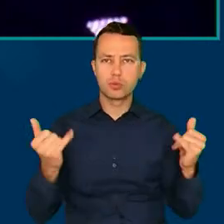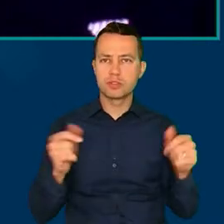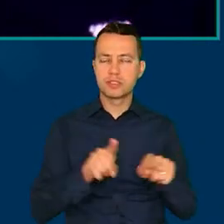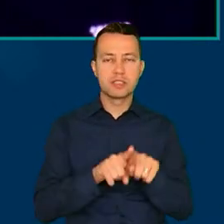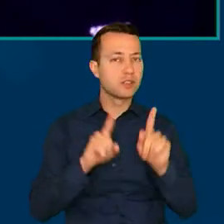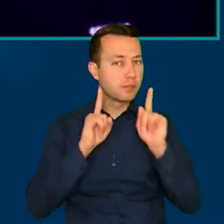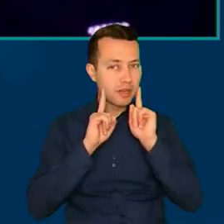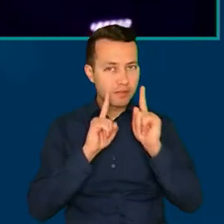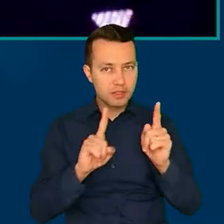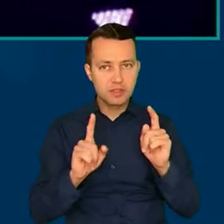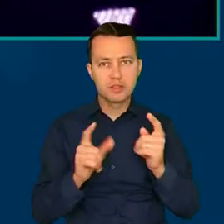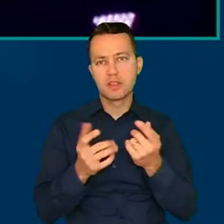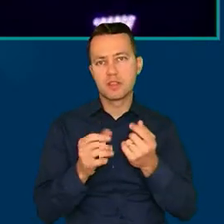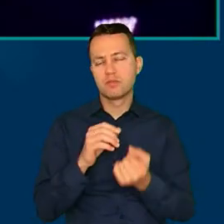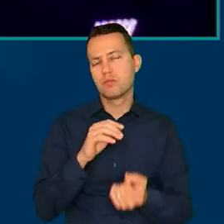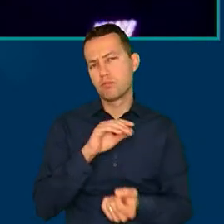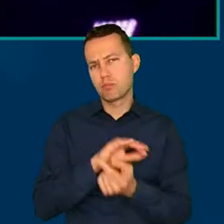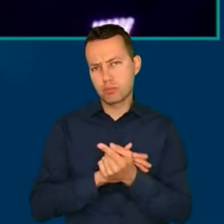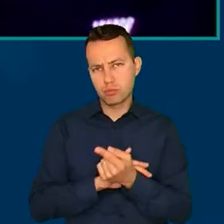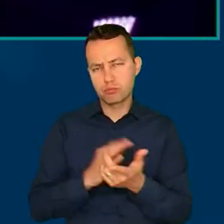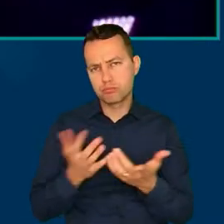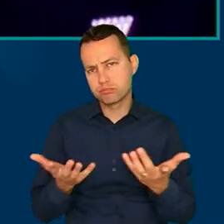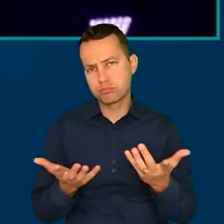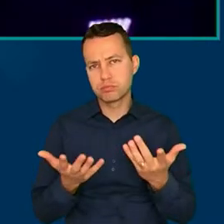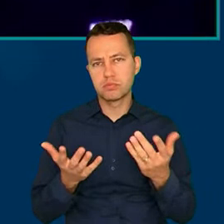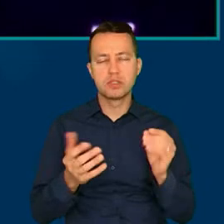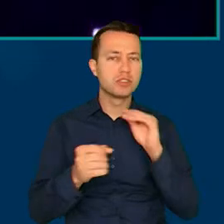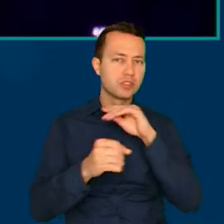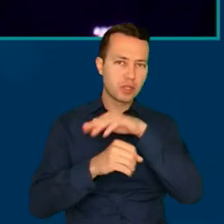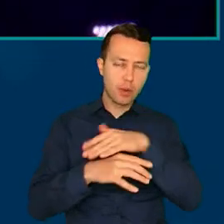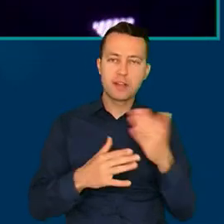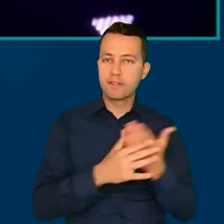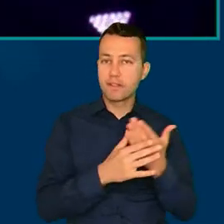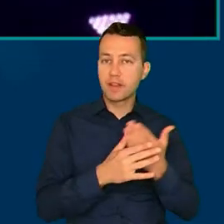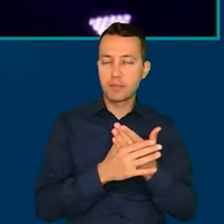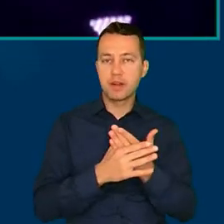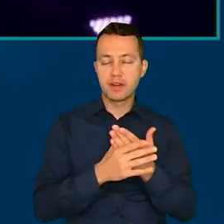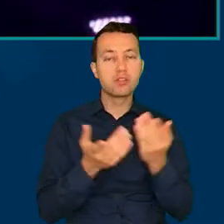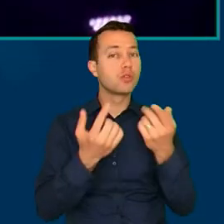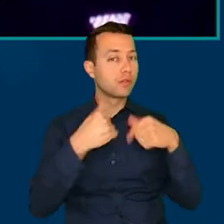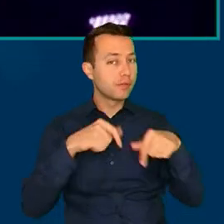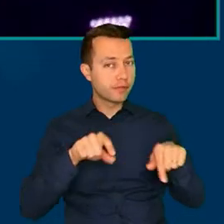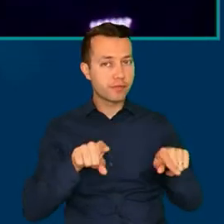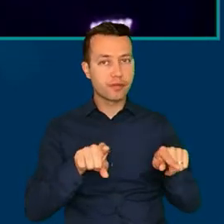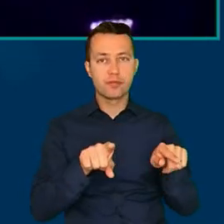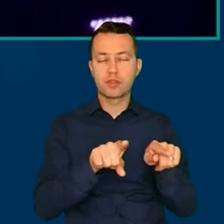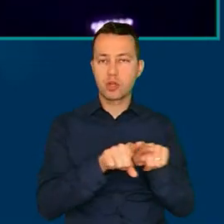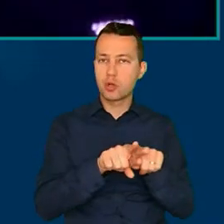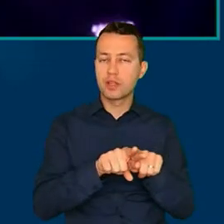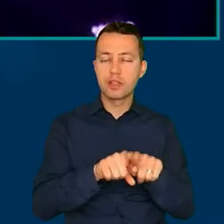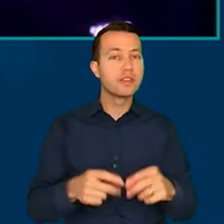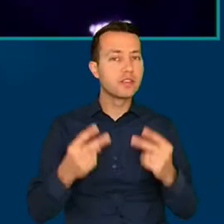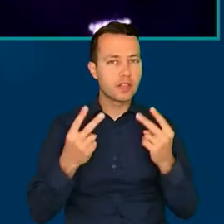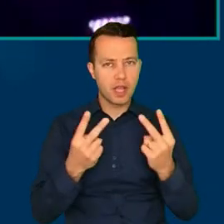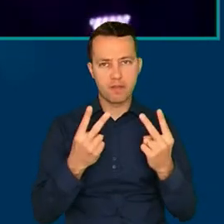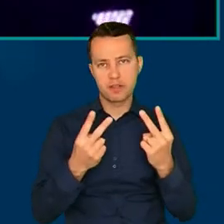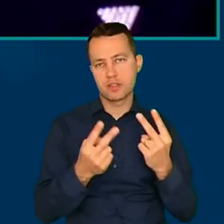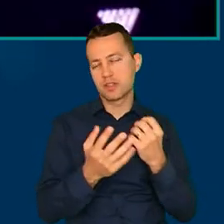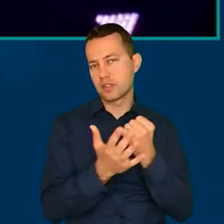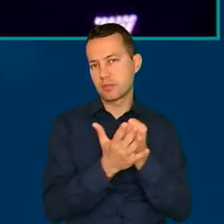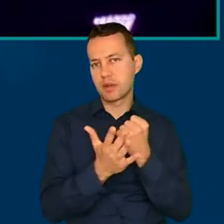serious adverse impact of the company's operation. Their implementation is